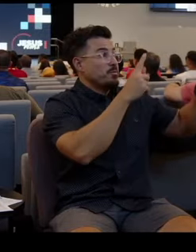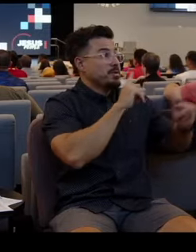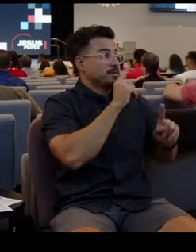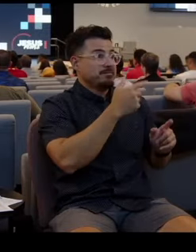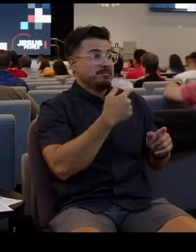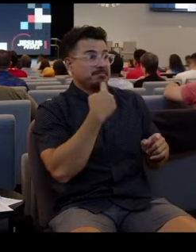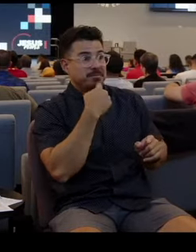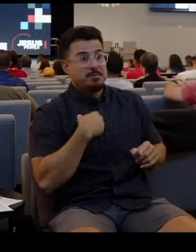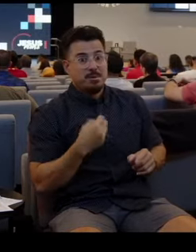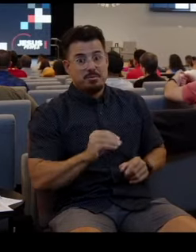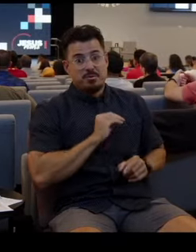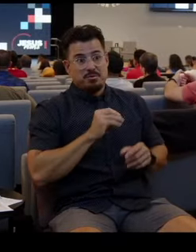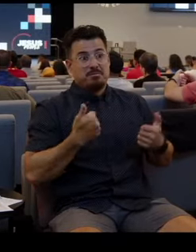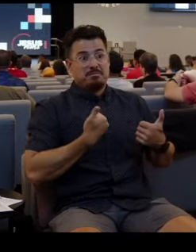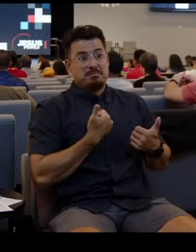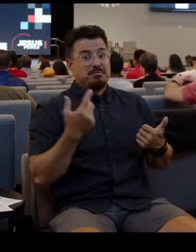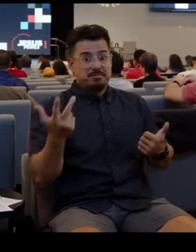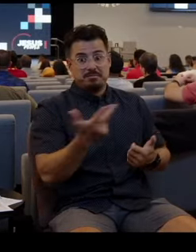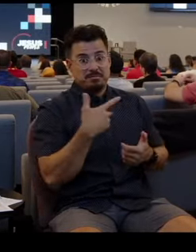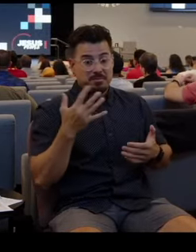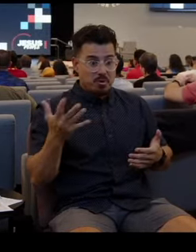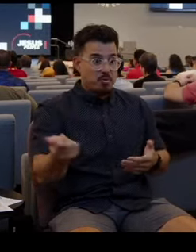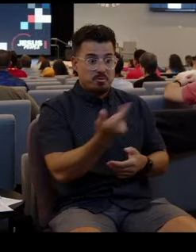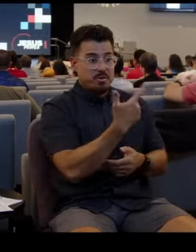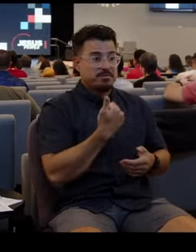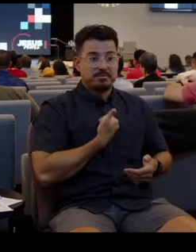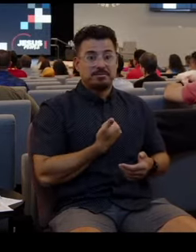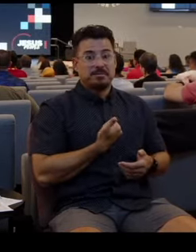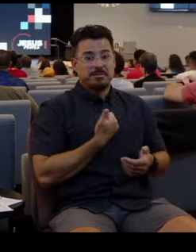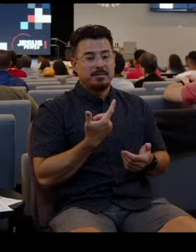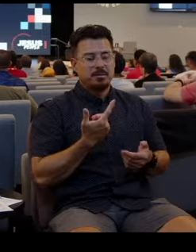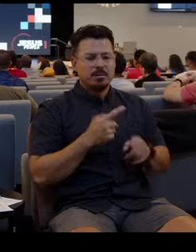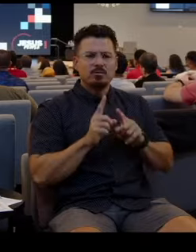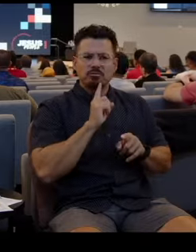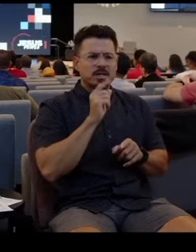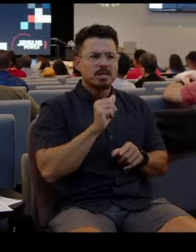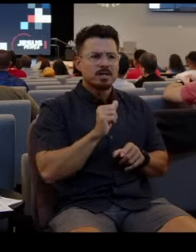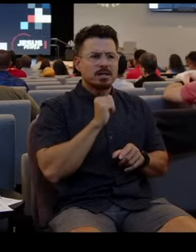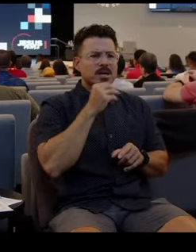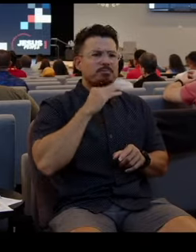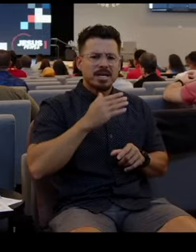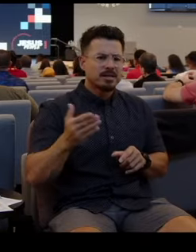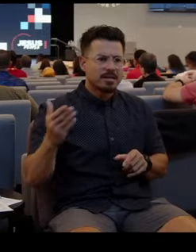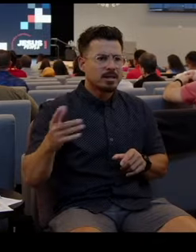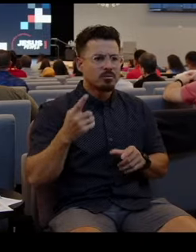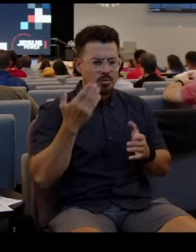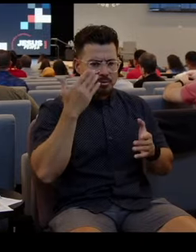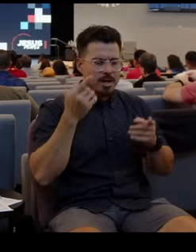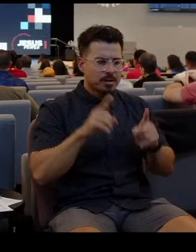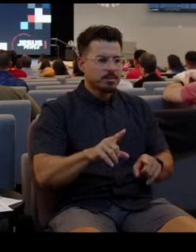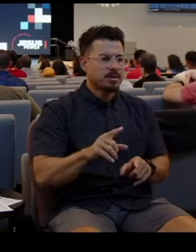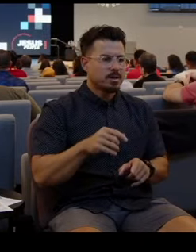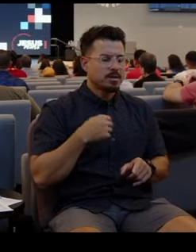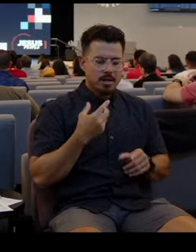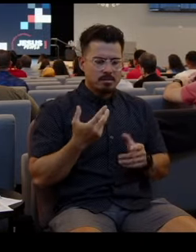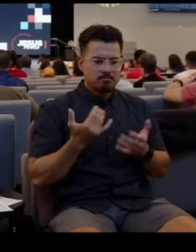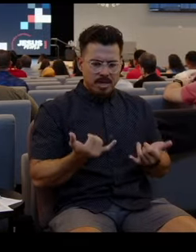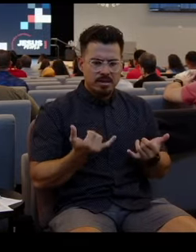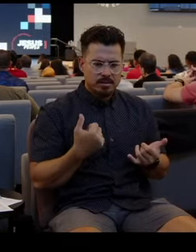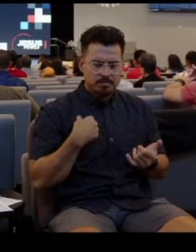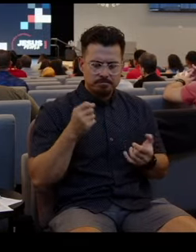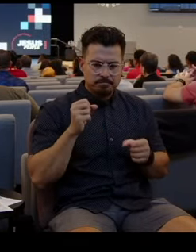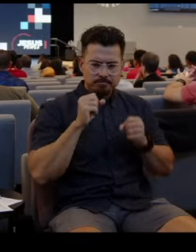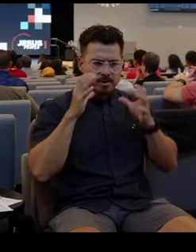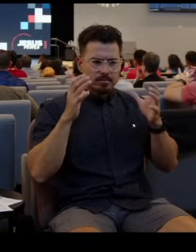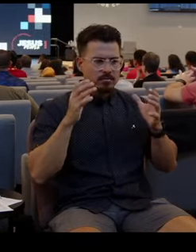them. But that wasn't a bad thing. You know what happened from that? We all of a sudden, it's